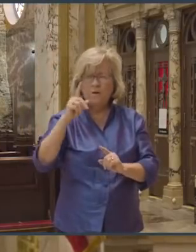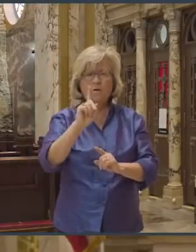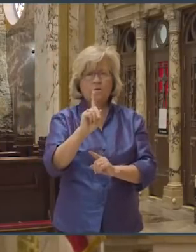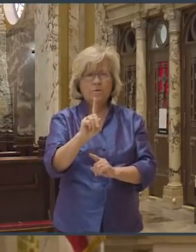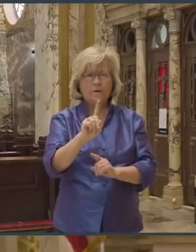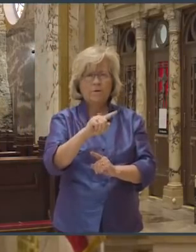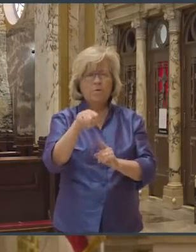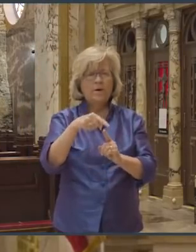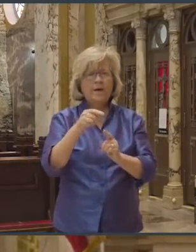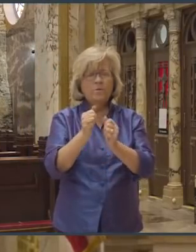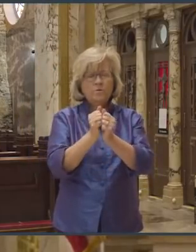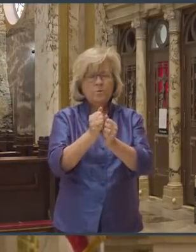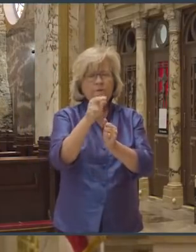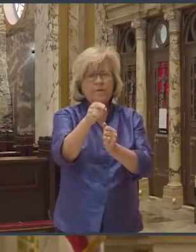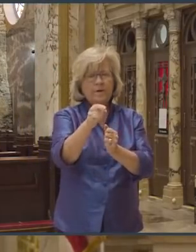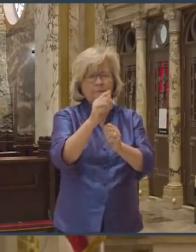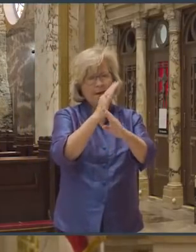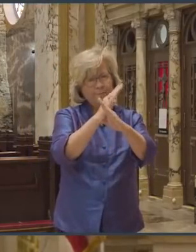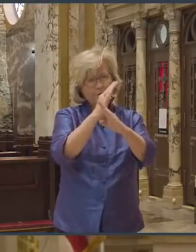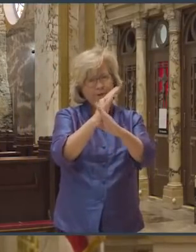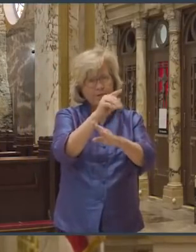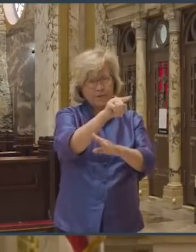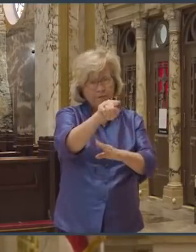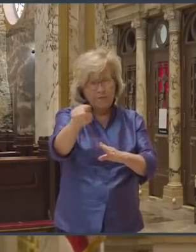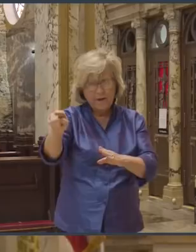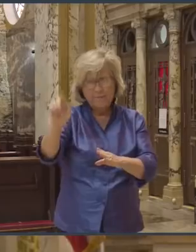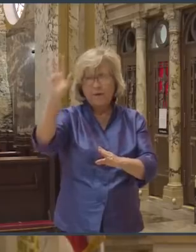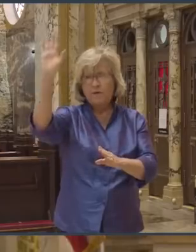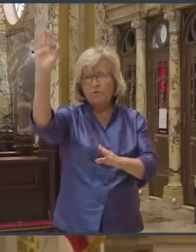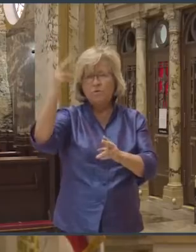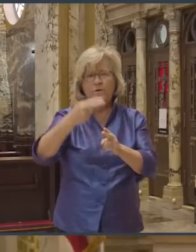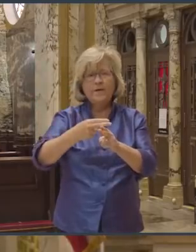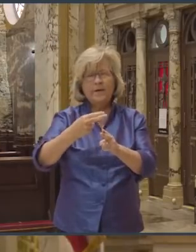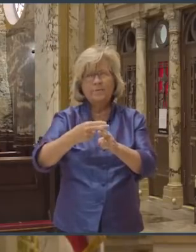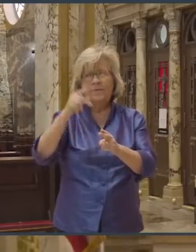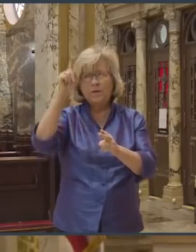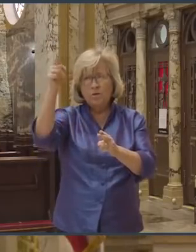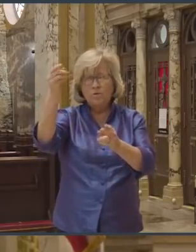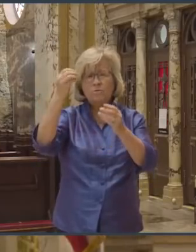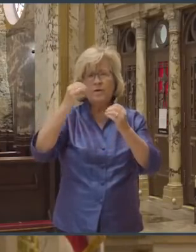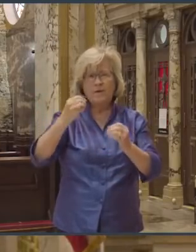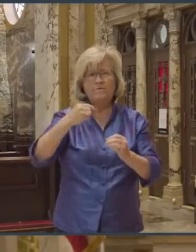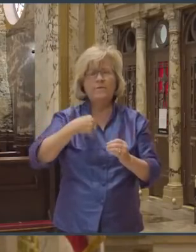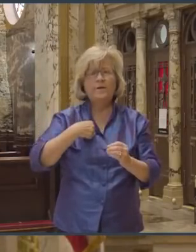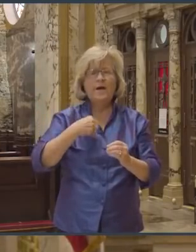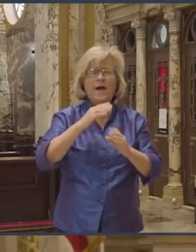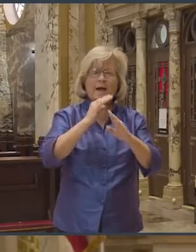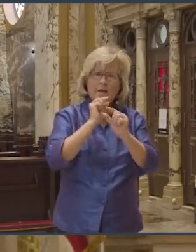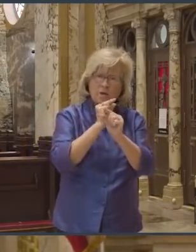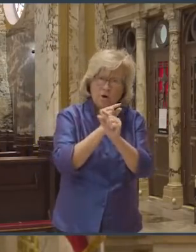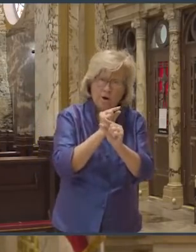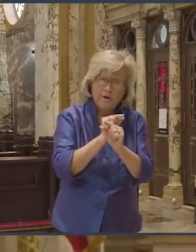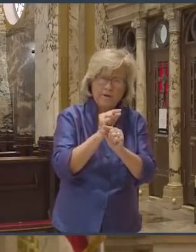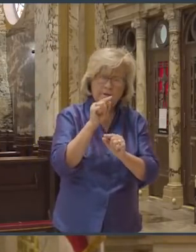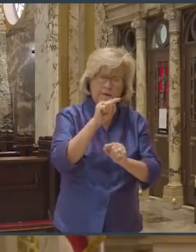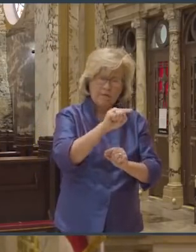I was with them, I protected them in your name that you gave me, and I guarded them,